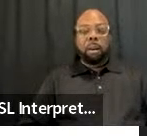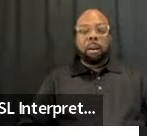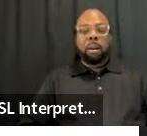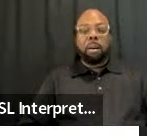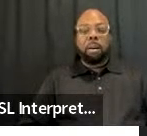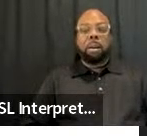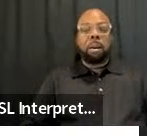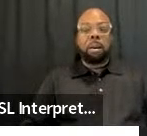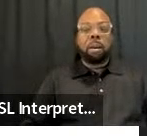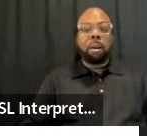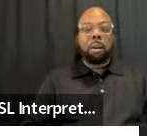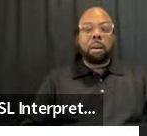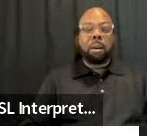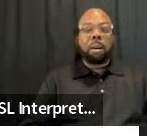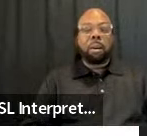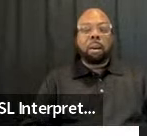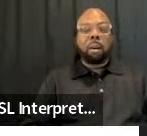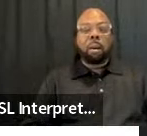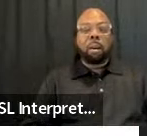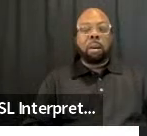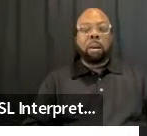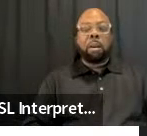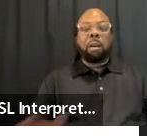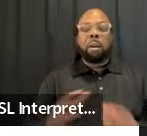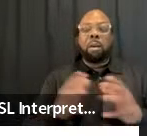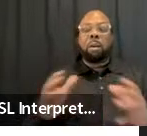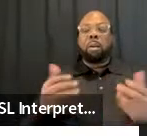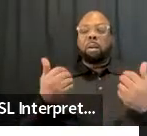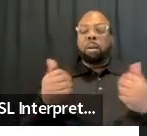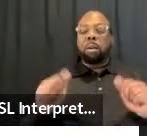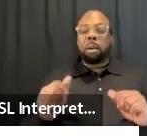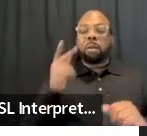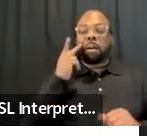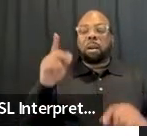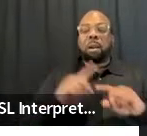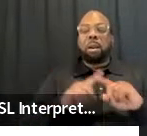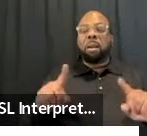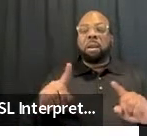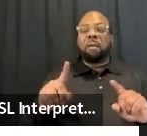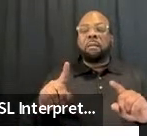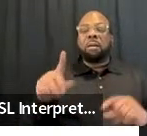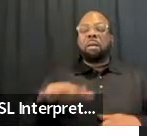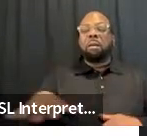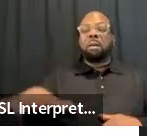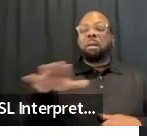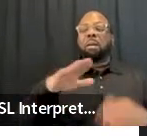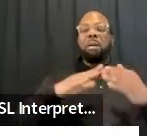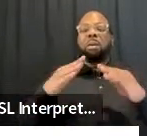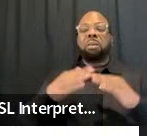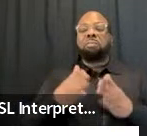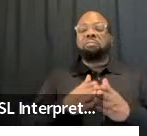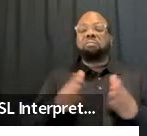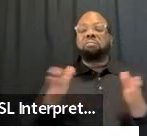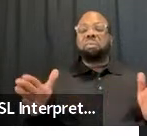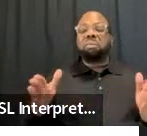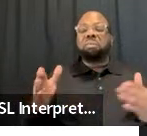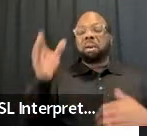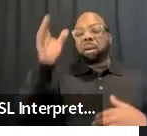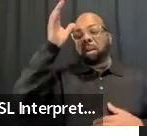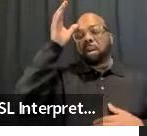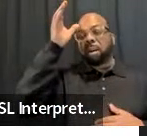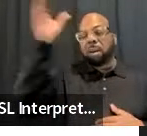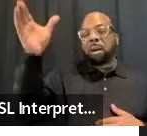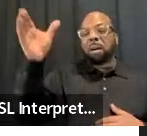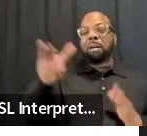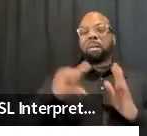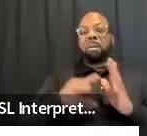This is a huge effort, and it's going to look different for each building across the city. But in general, some of the concepts that I'll go over